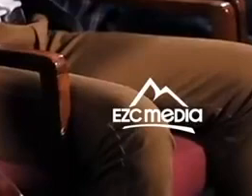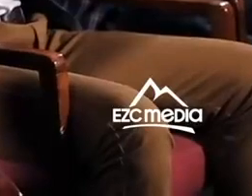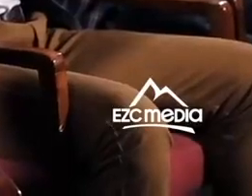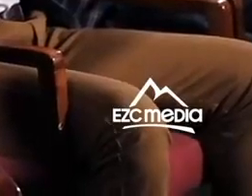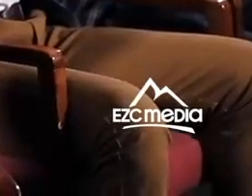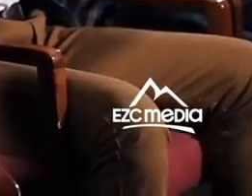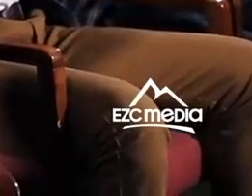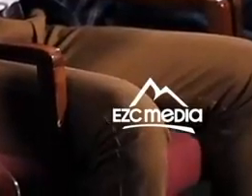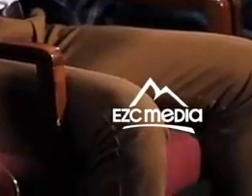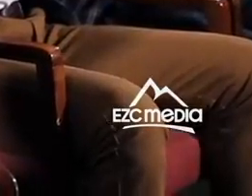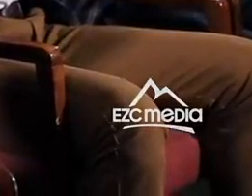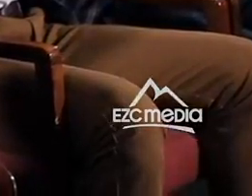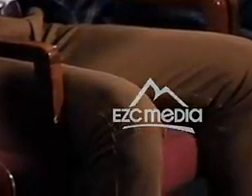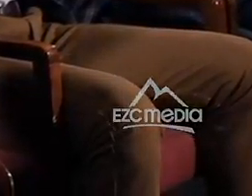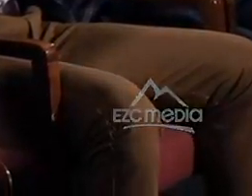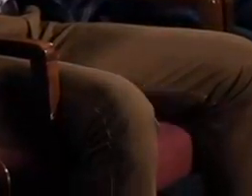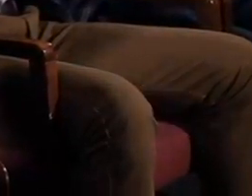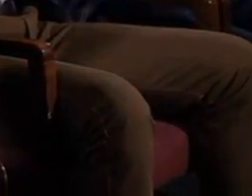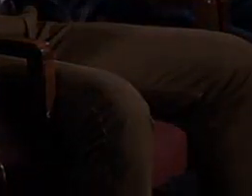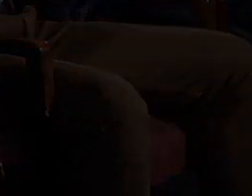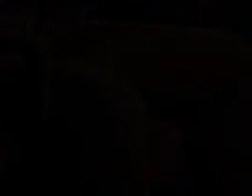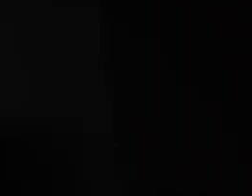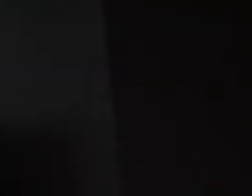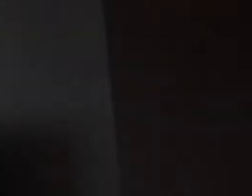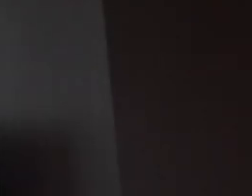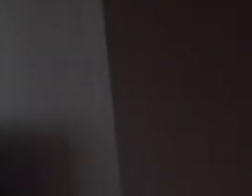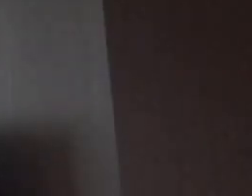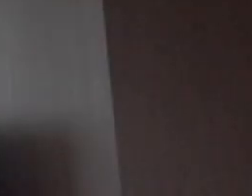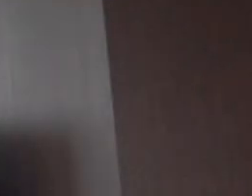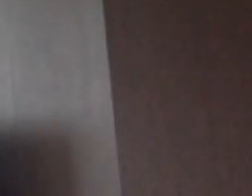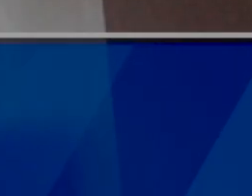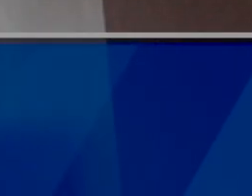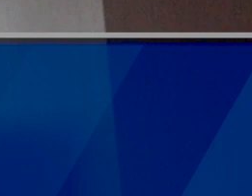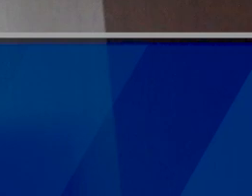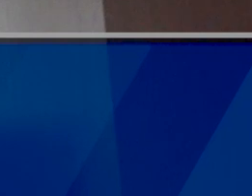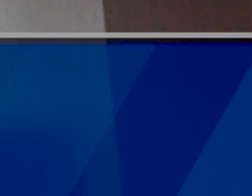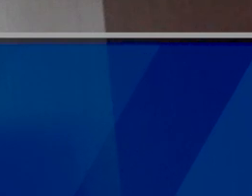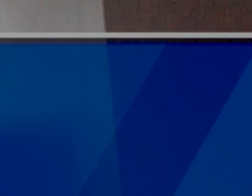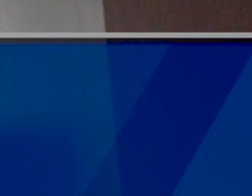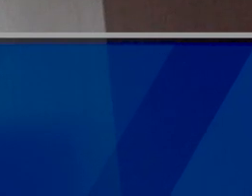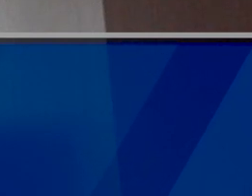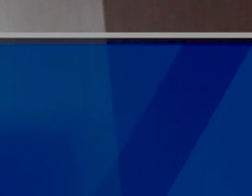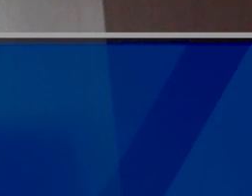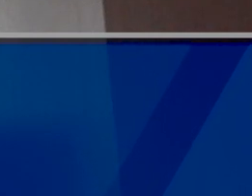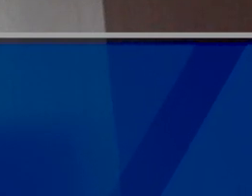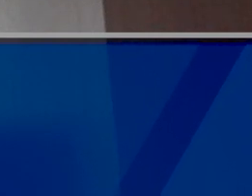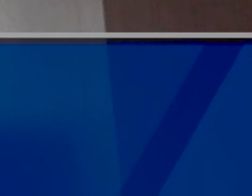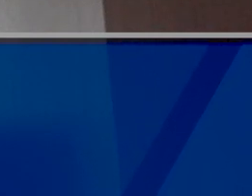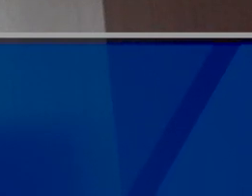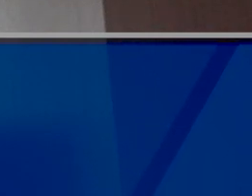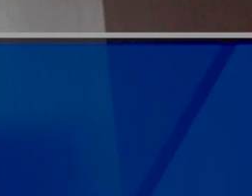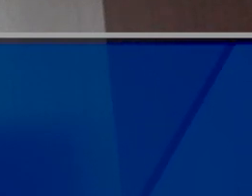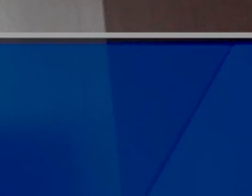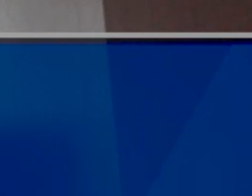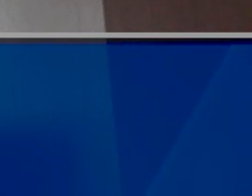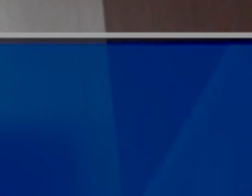Let us pray. Heavenly Father, thank you for your goodness